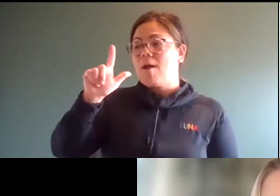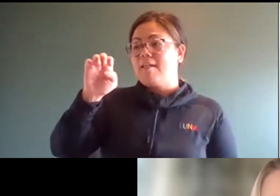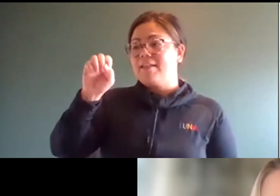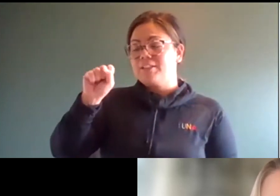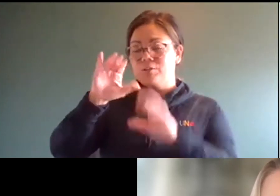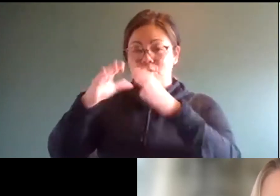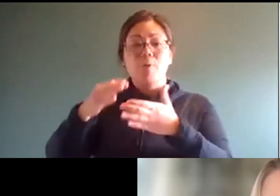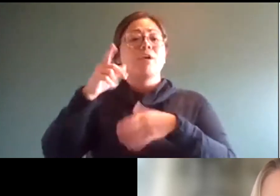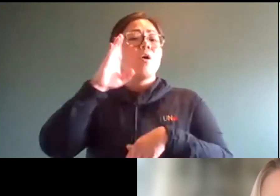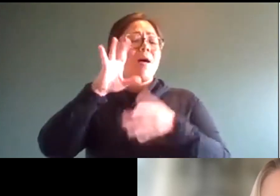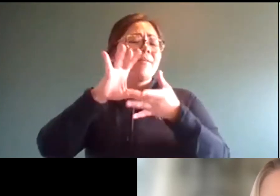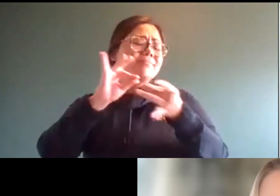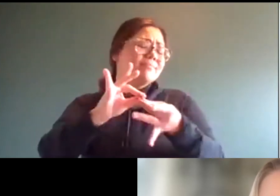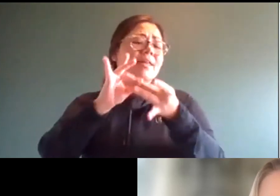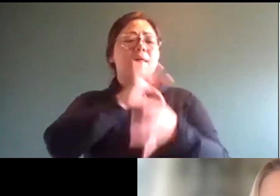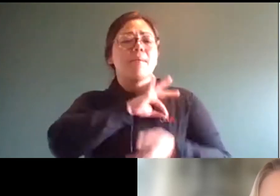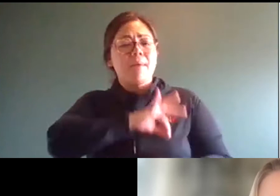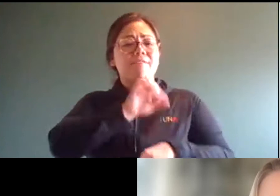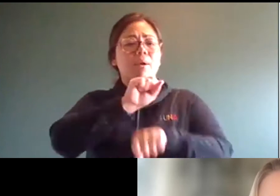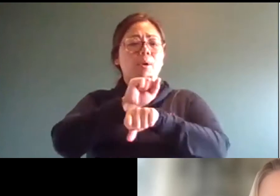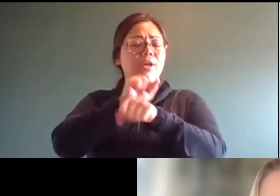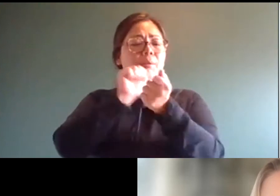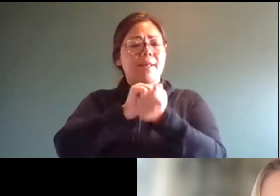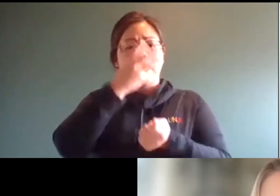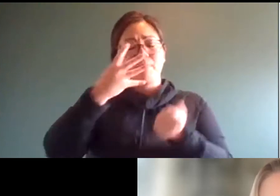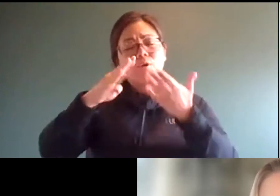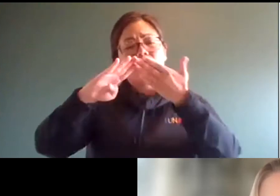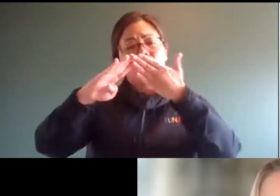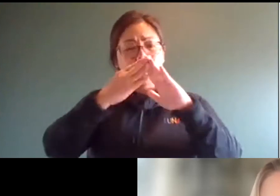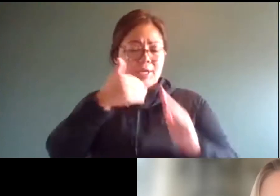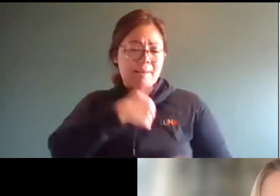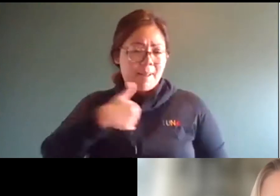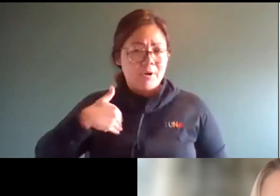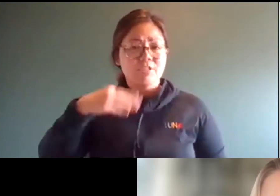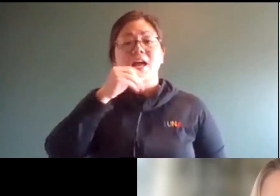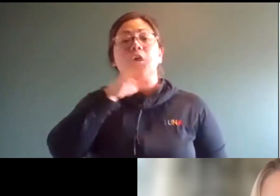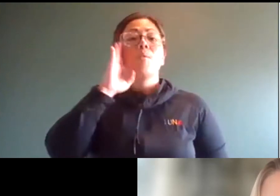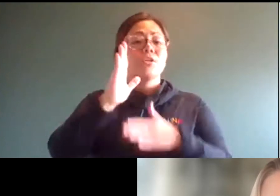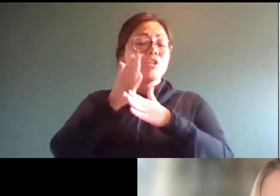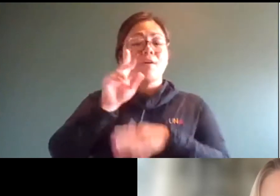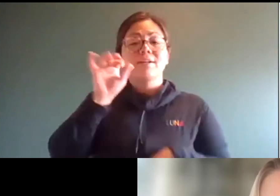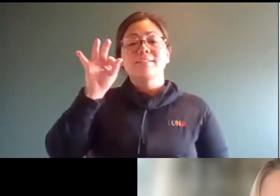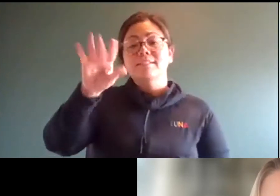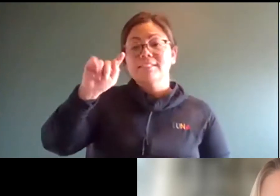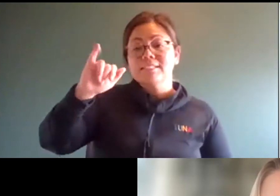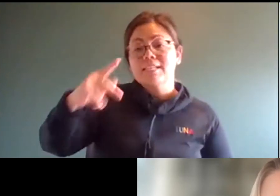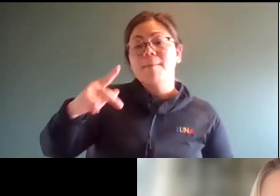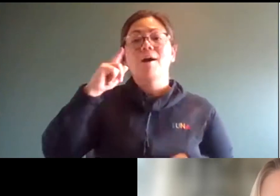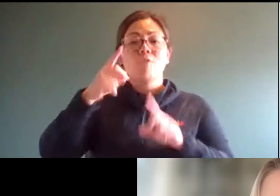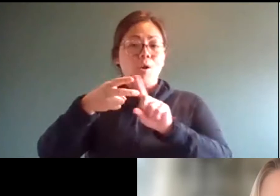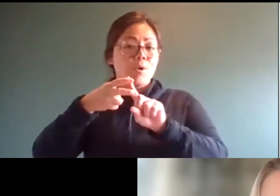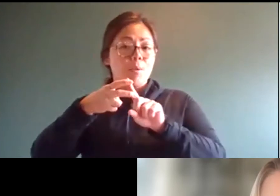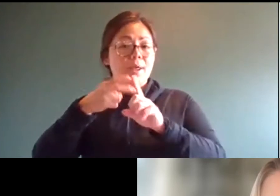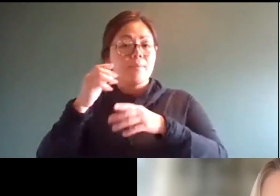with immigrant community members. And she will also be sharing tips for recruitment practices within